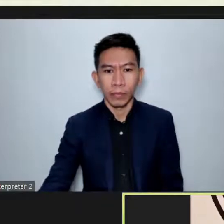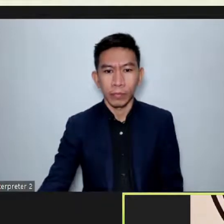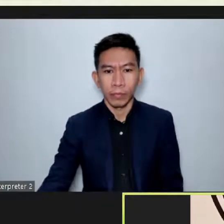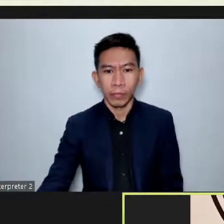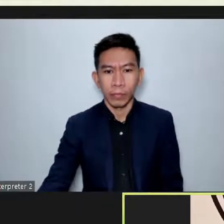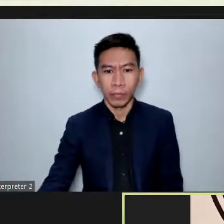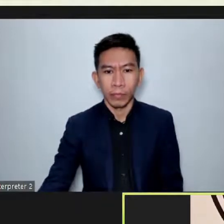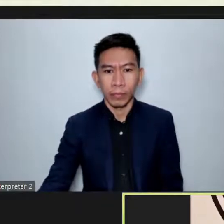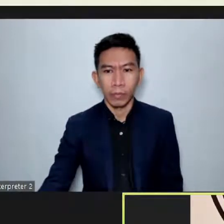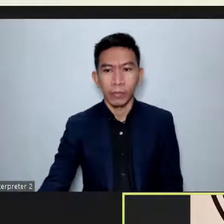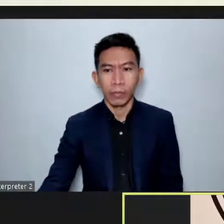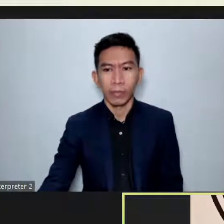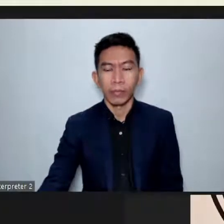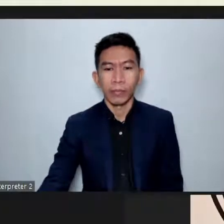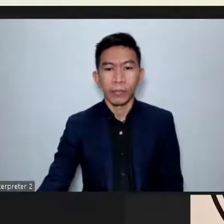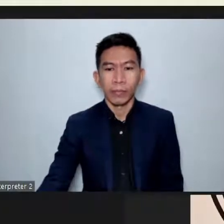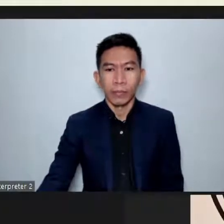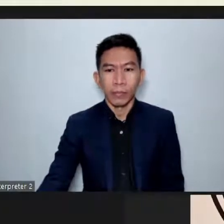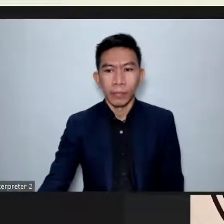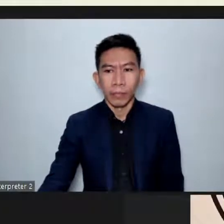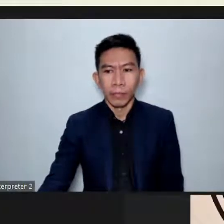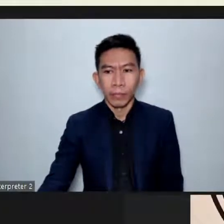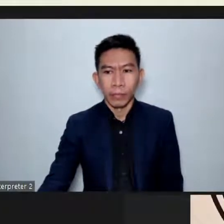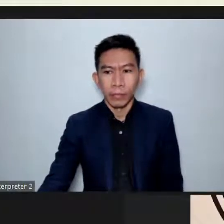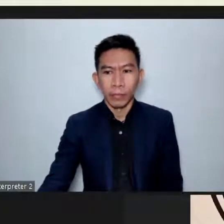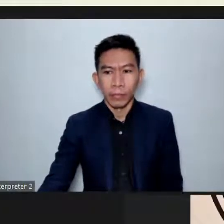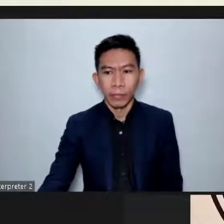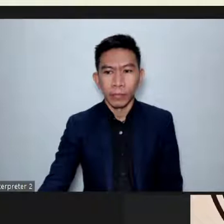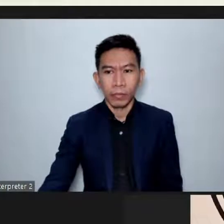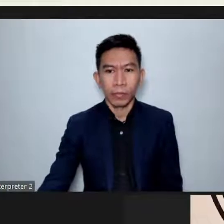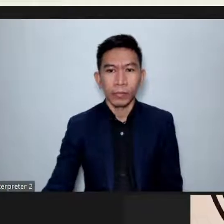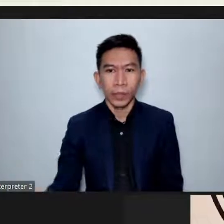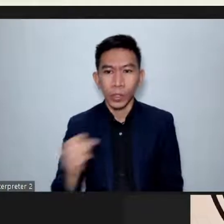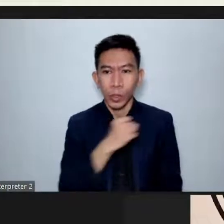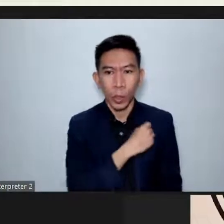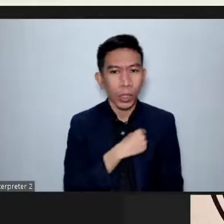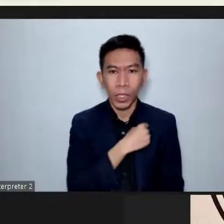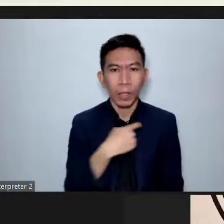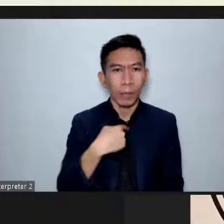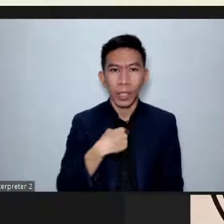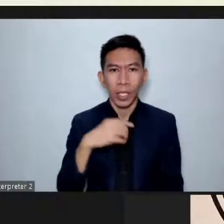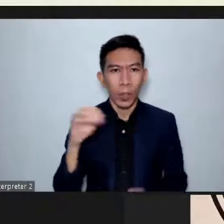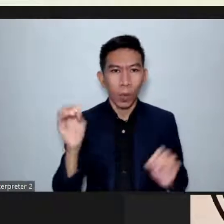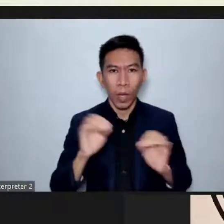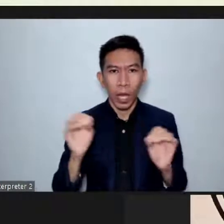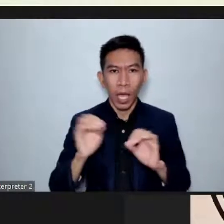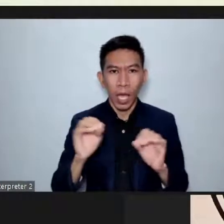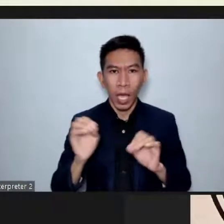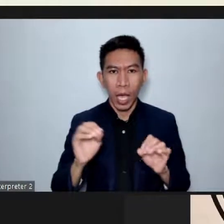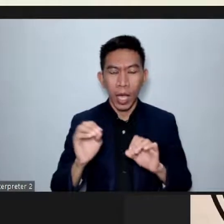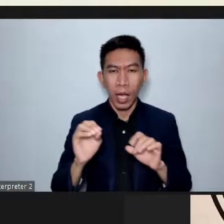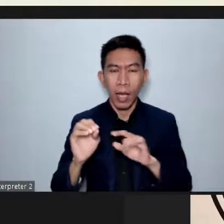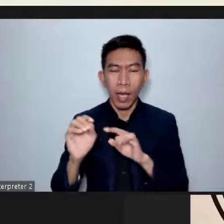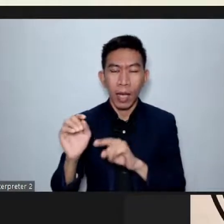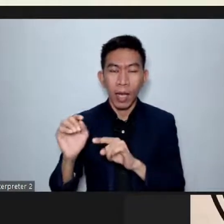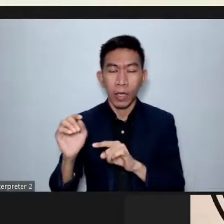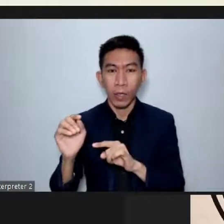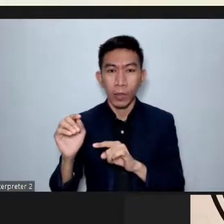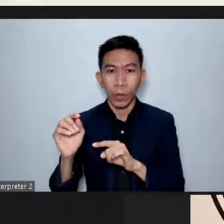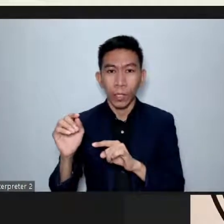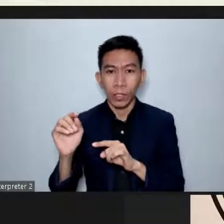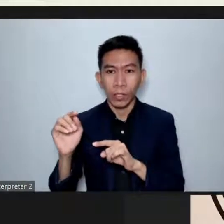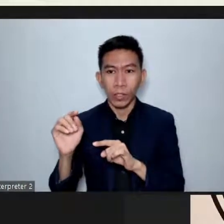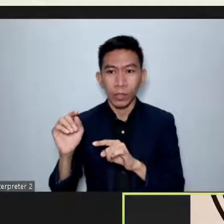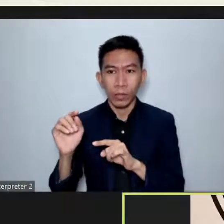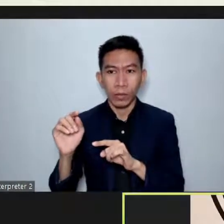Secretariat. I'm sorry, I don't have a question. Okay. This hand gesture is always there.